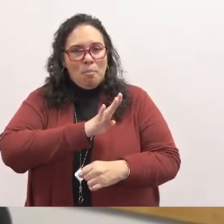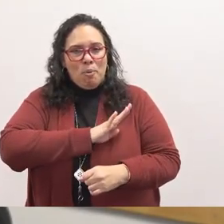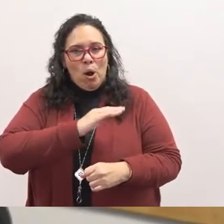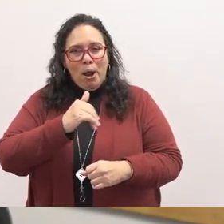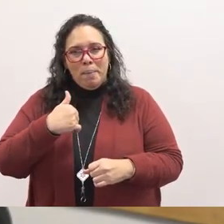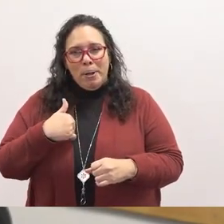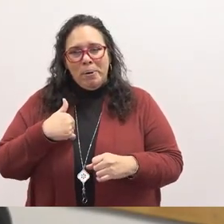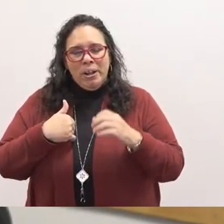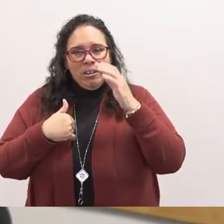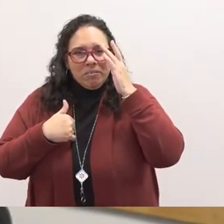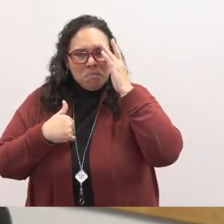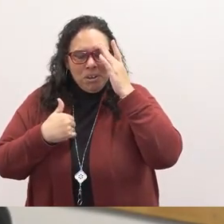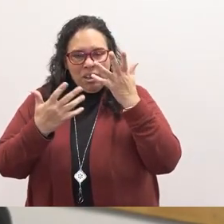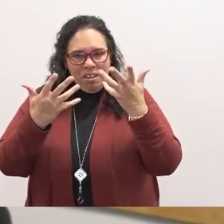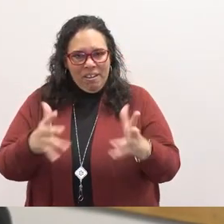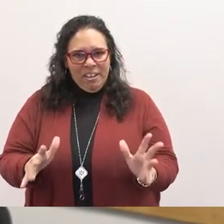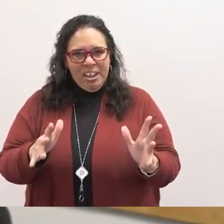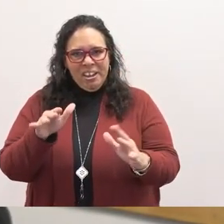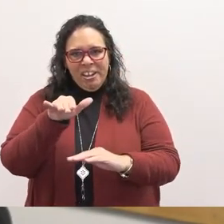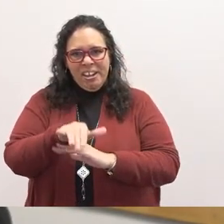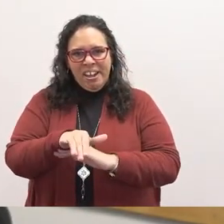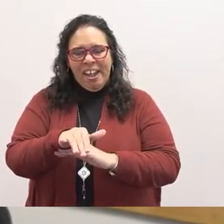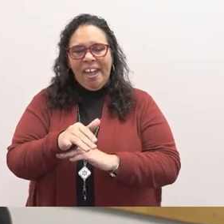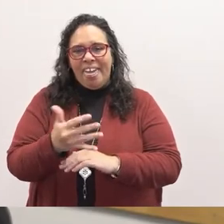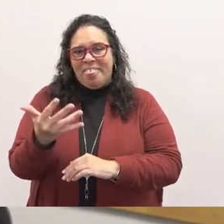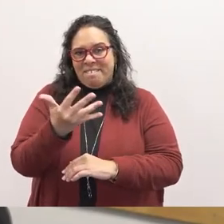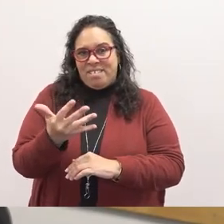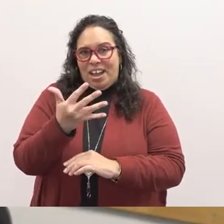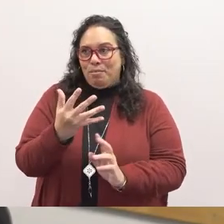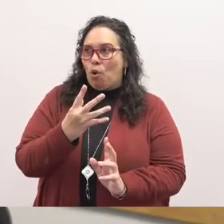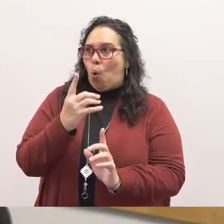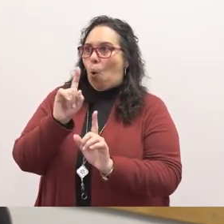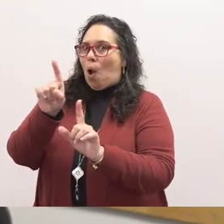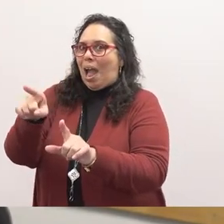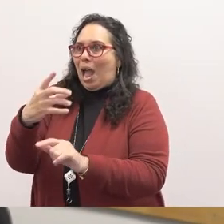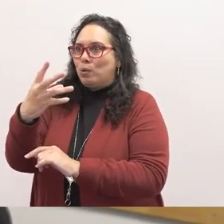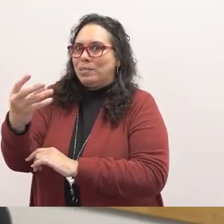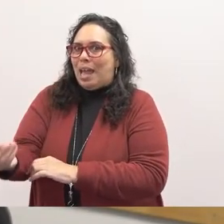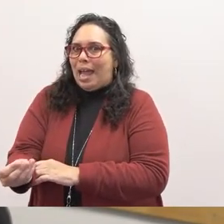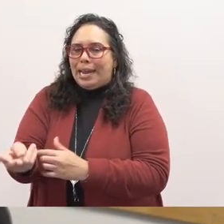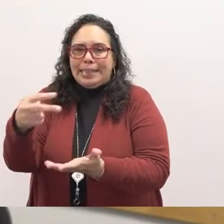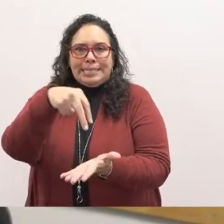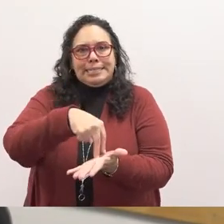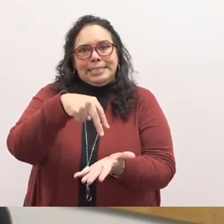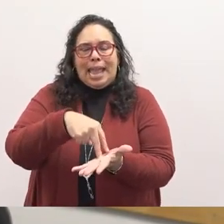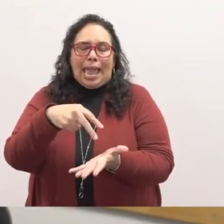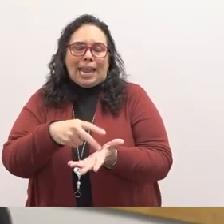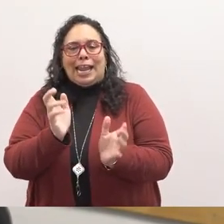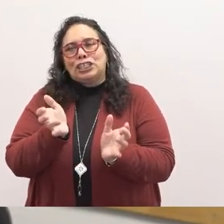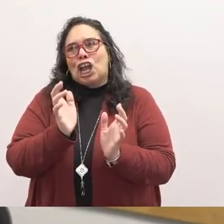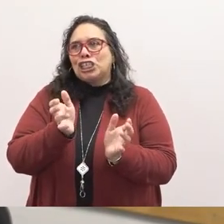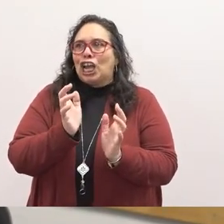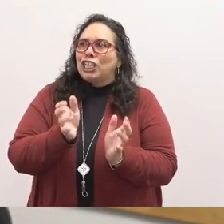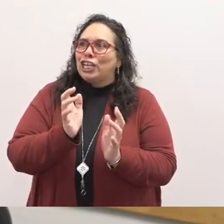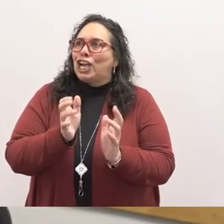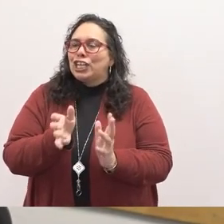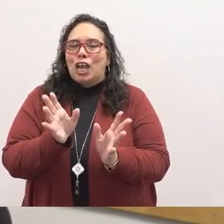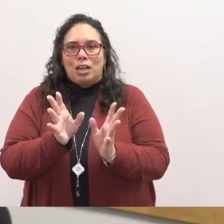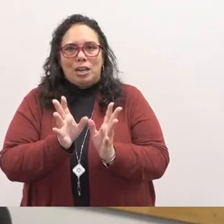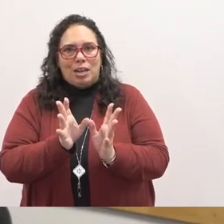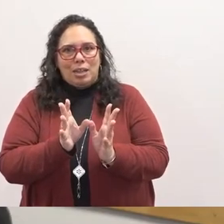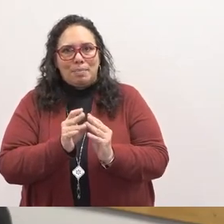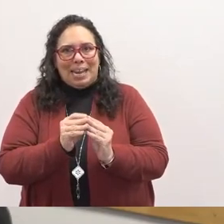will adjourn for the evening and they go outside and three or four members end up standing by someone's car and talking about the meeting